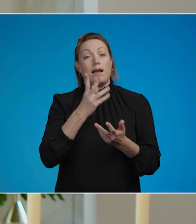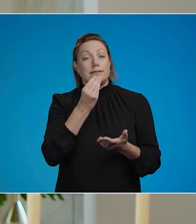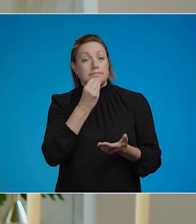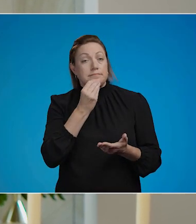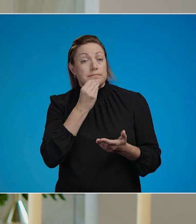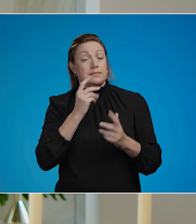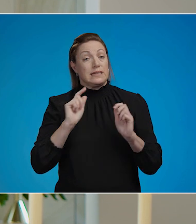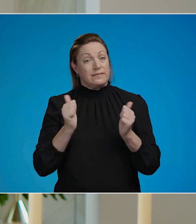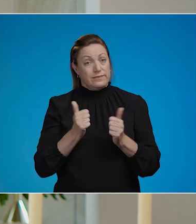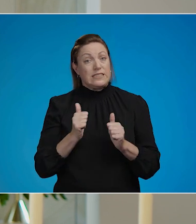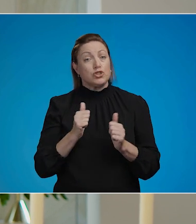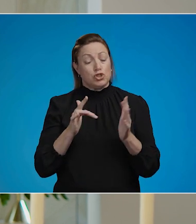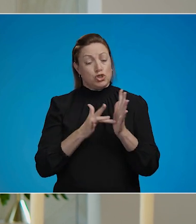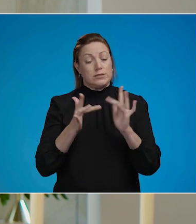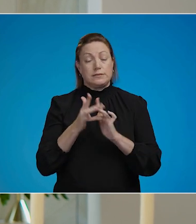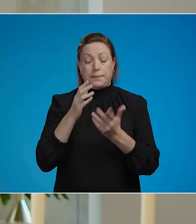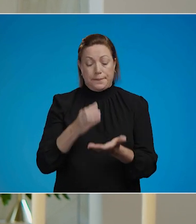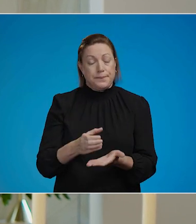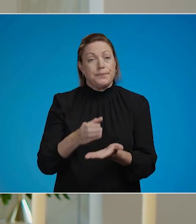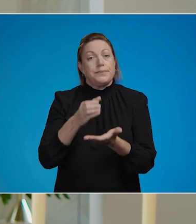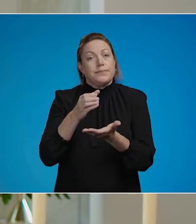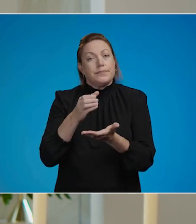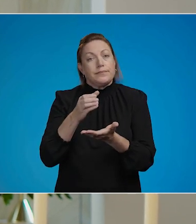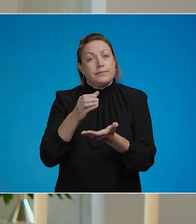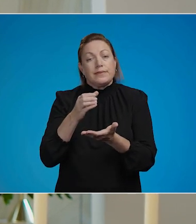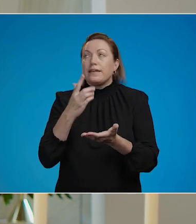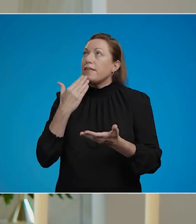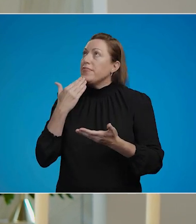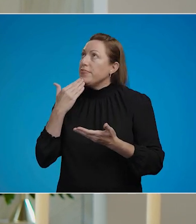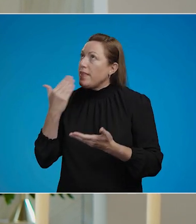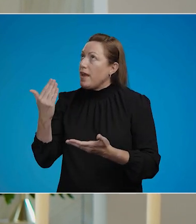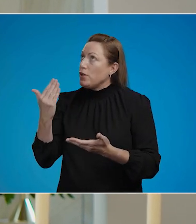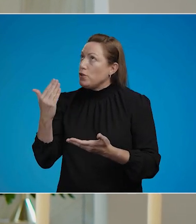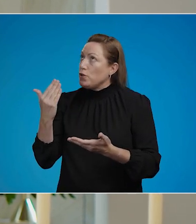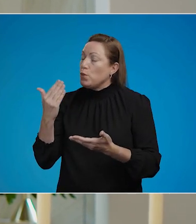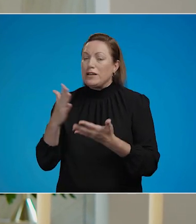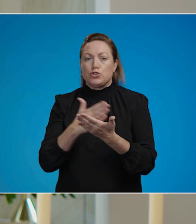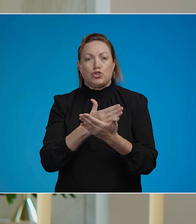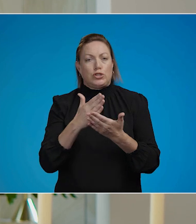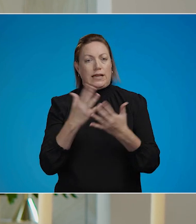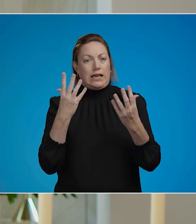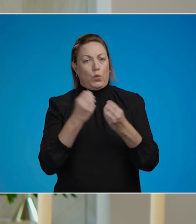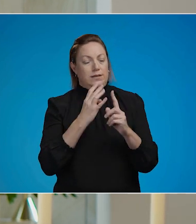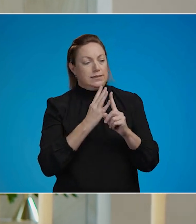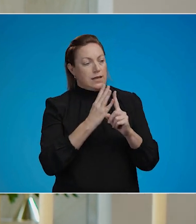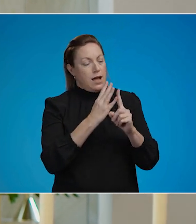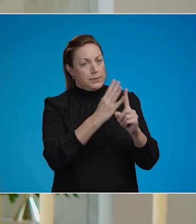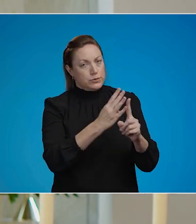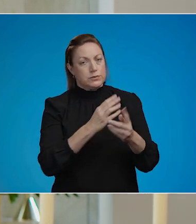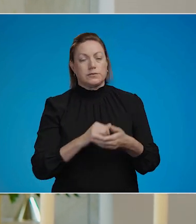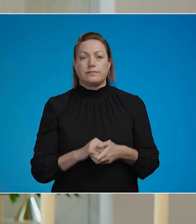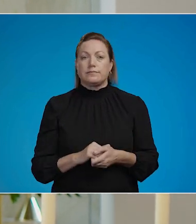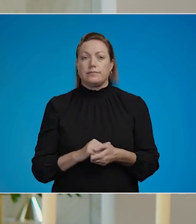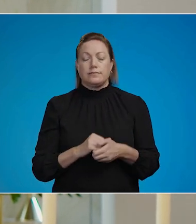In the similar way, when supper was ended, he took the chalice. And giving you thanks, he said the blessing and gave the chalice to his disciples,